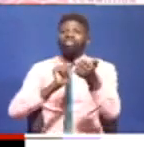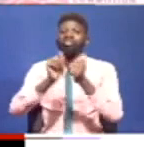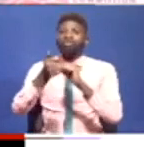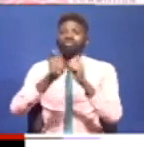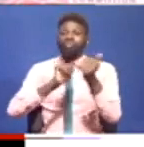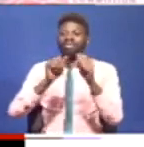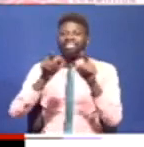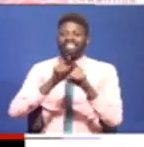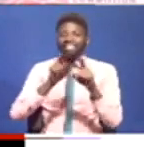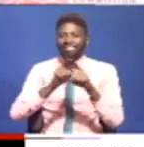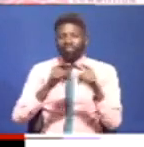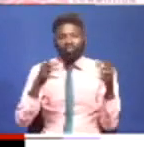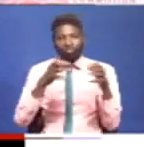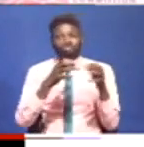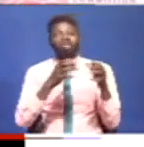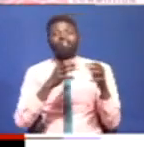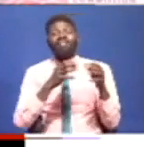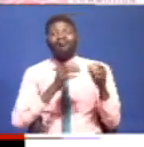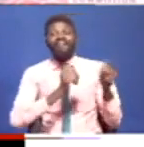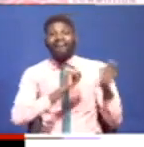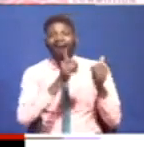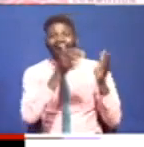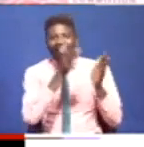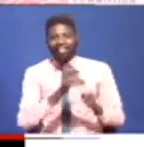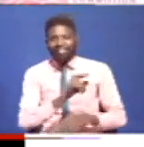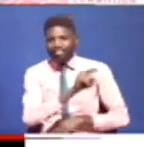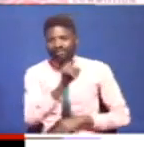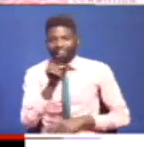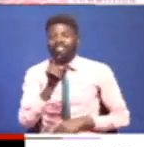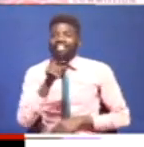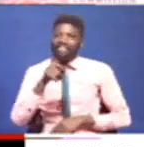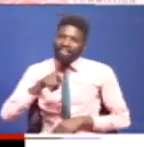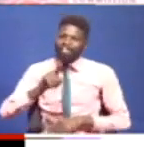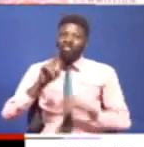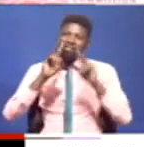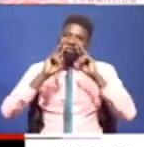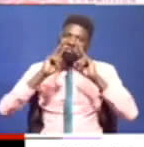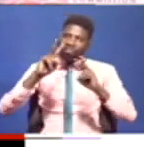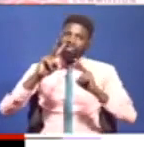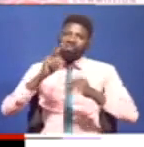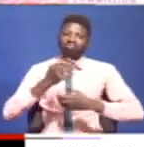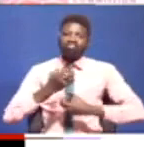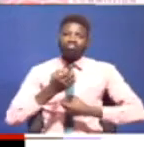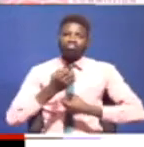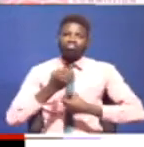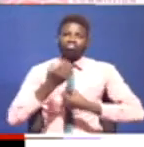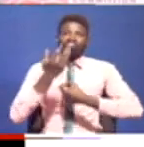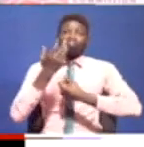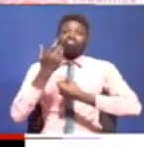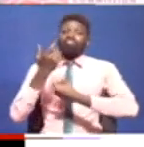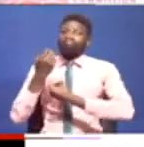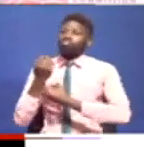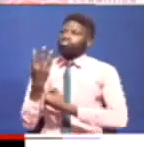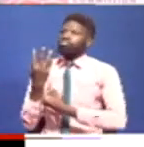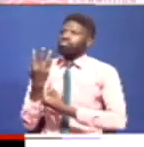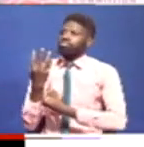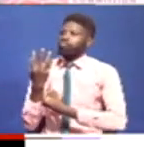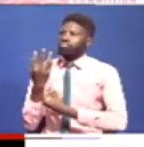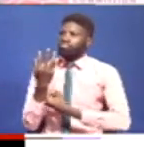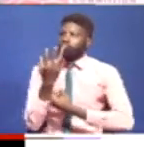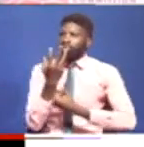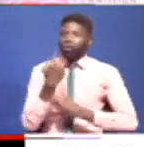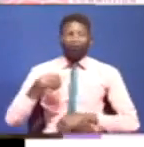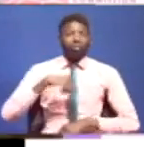and athletes to carry the torch of peace, we are sending an unmistakable